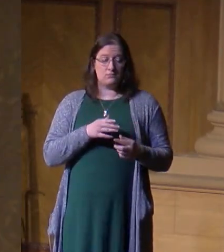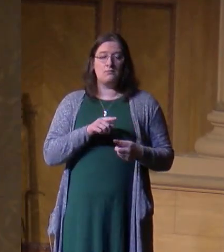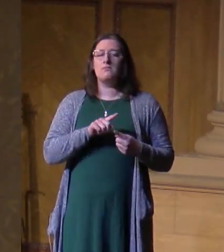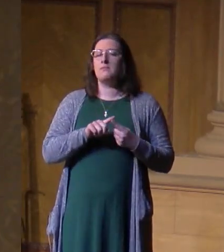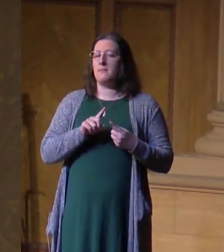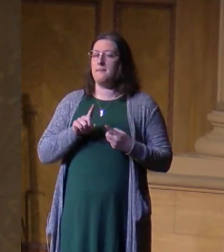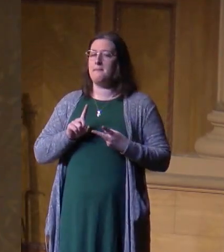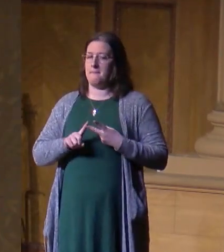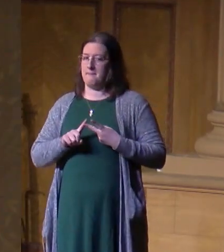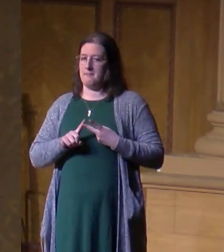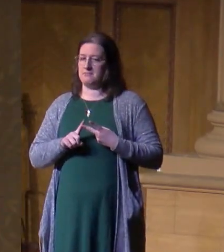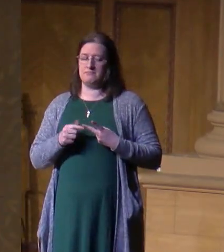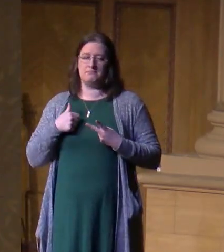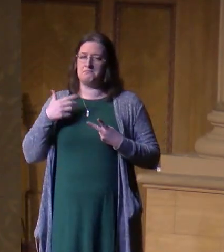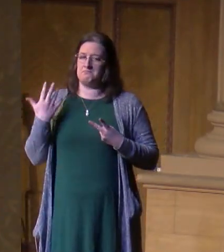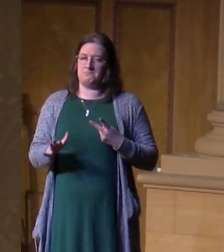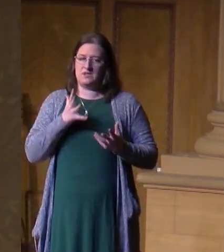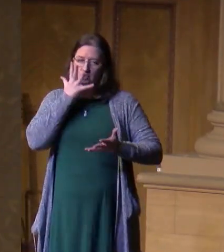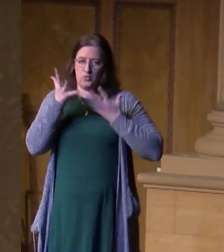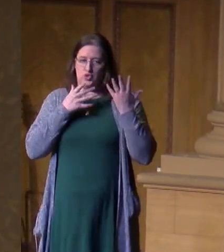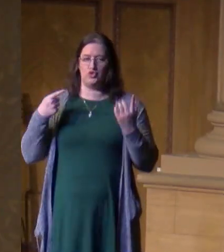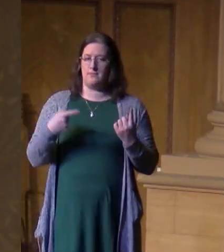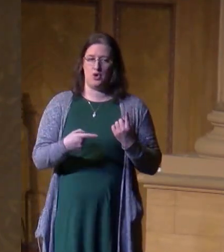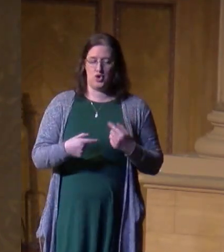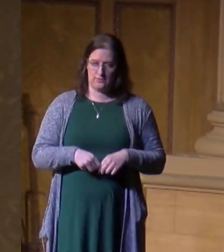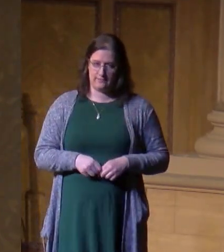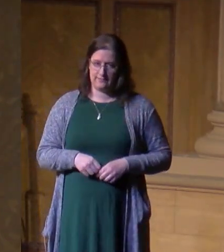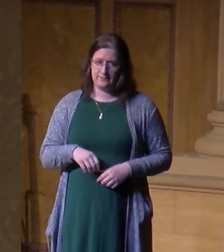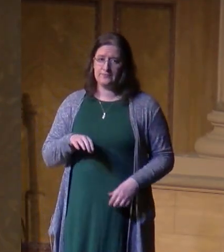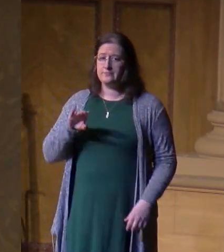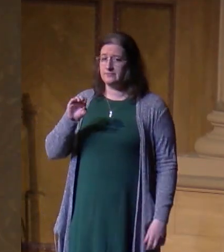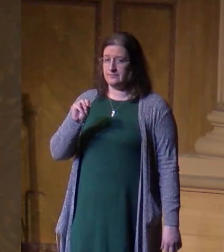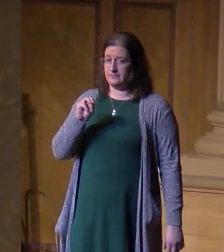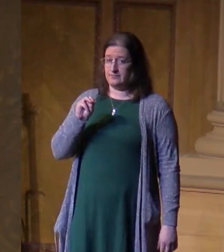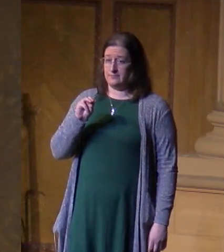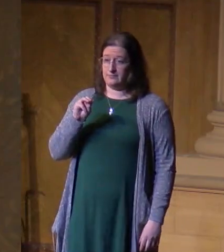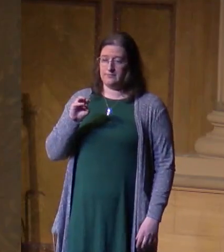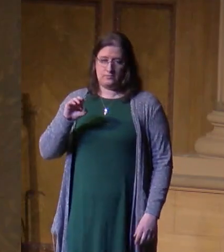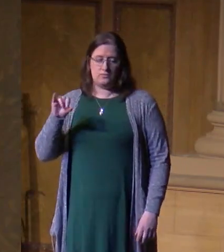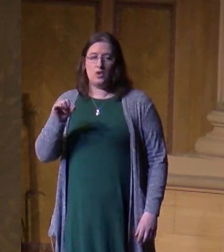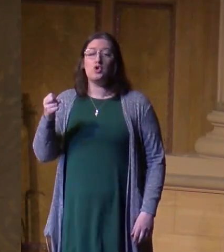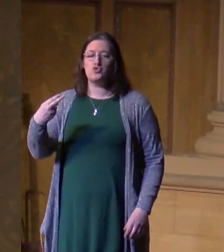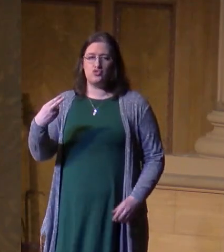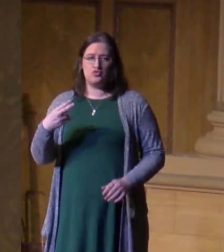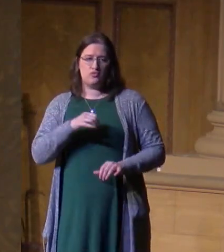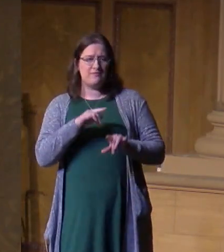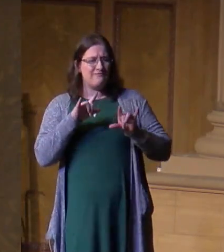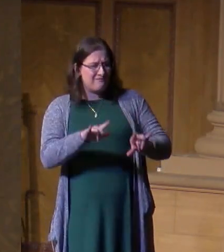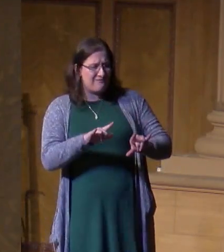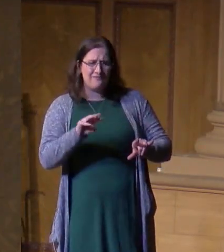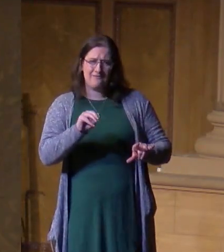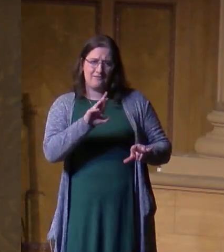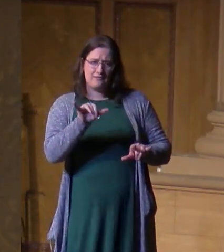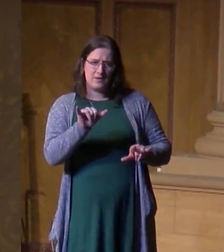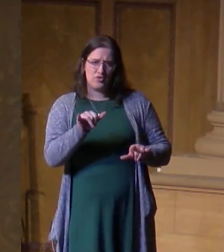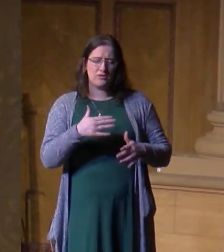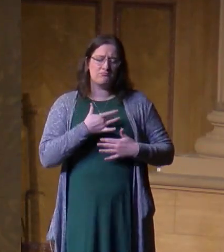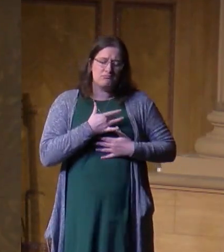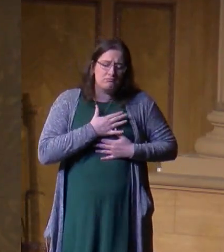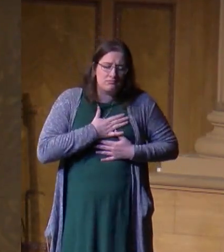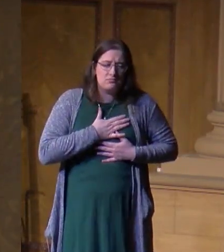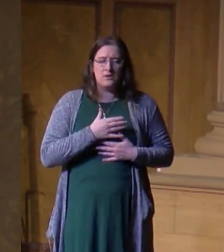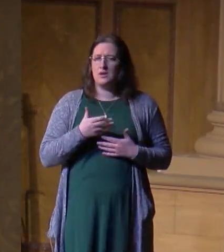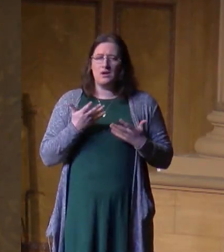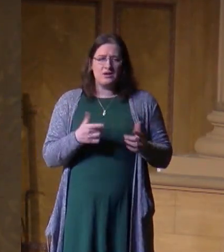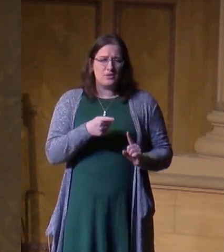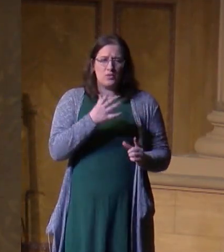unwilling to put her to shame. In other words, Joseph loved Mary. He had compassion on her. He didn't want her to